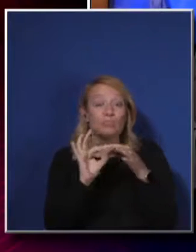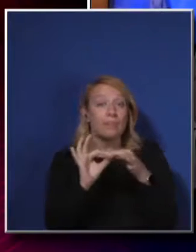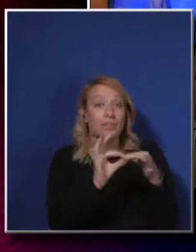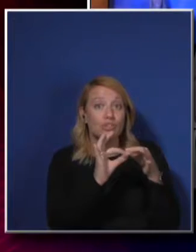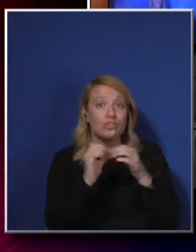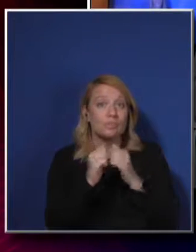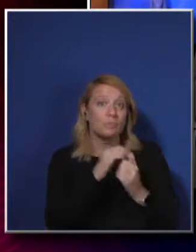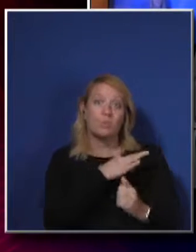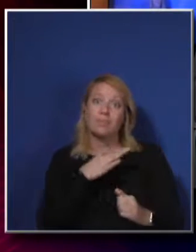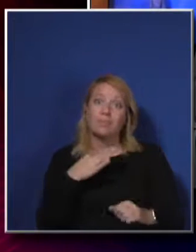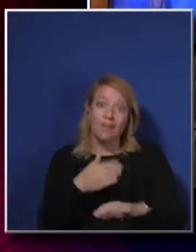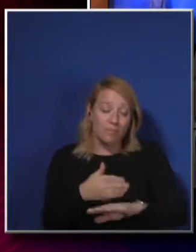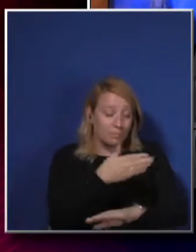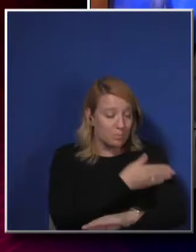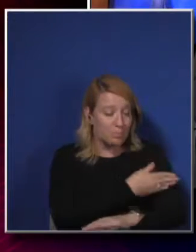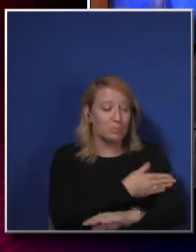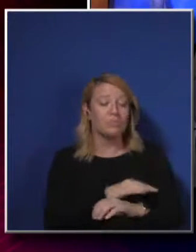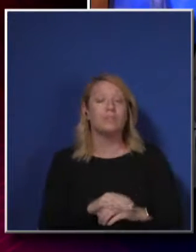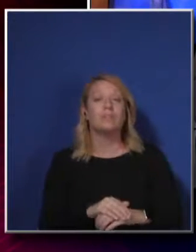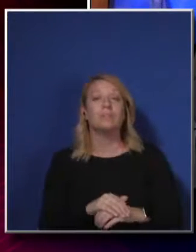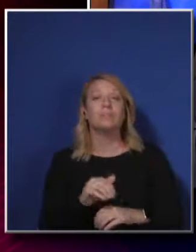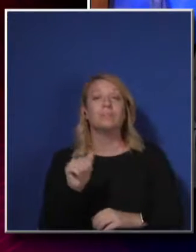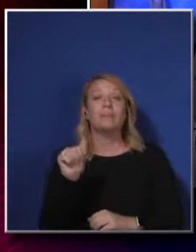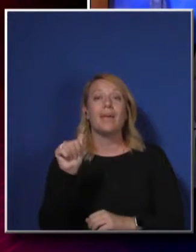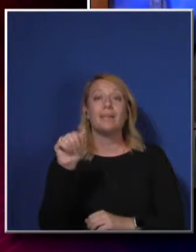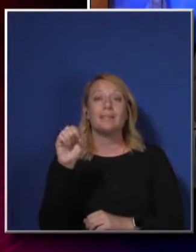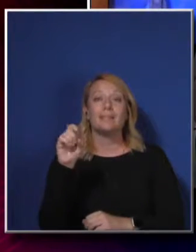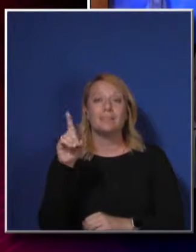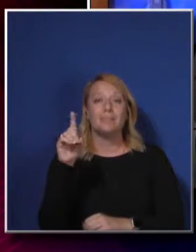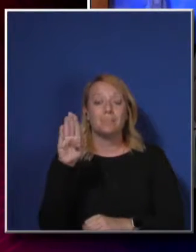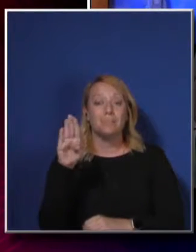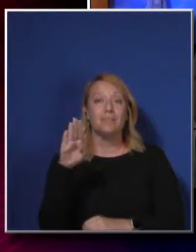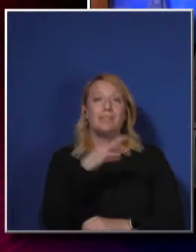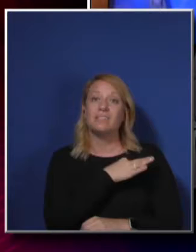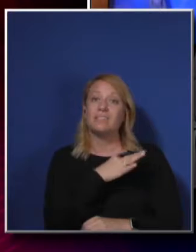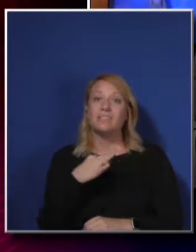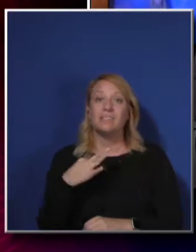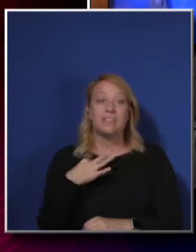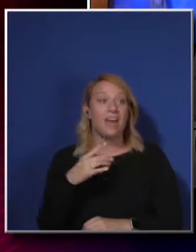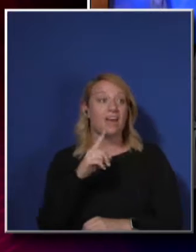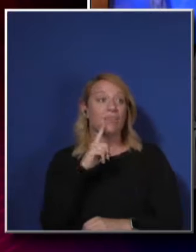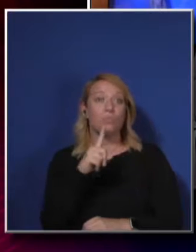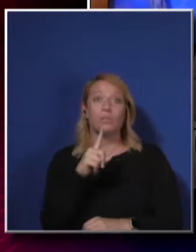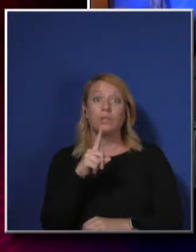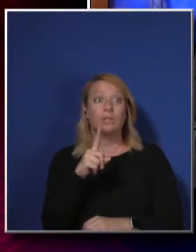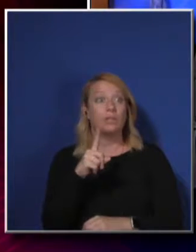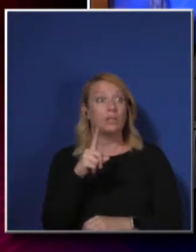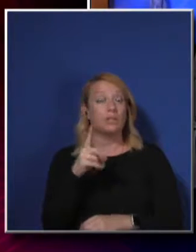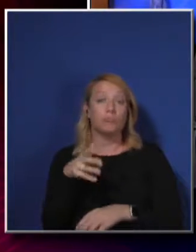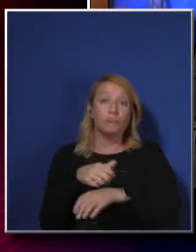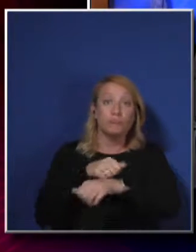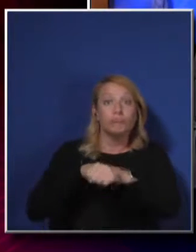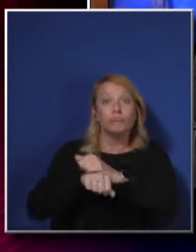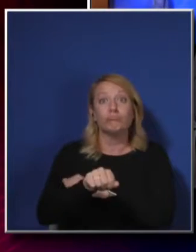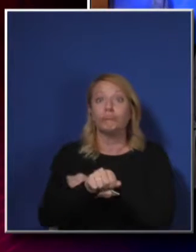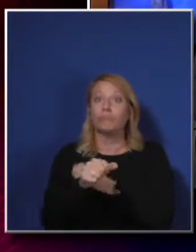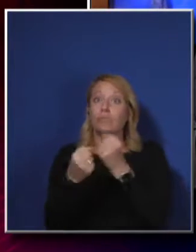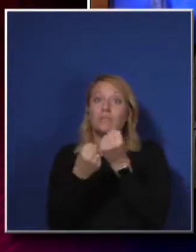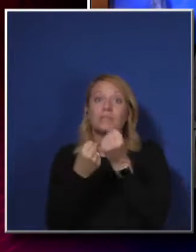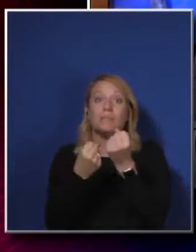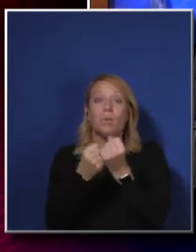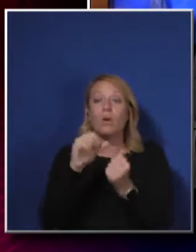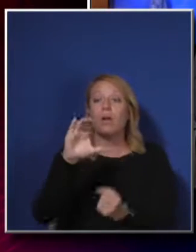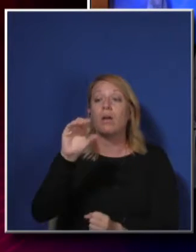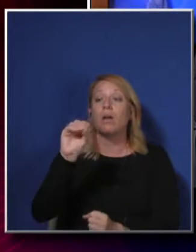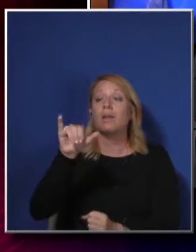final positive is ASDB staff were willing to step up and support when Coyote Springs had a large jump in enrollment that